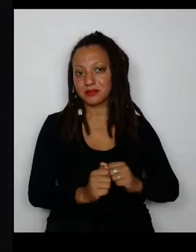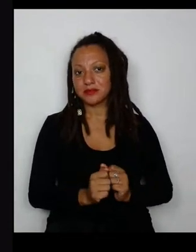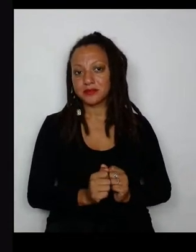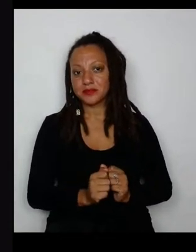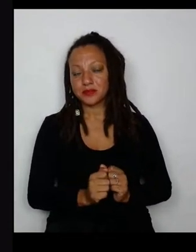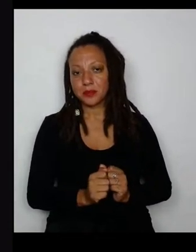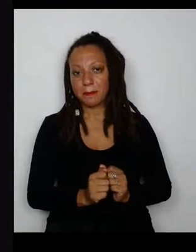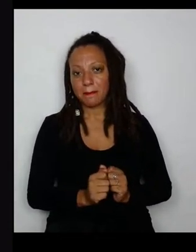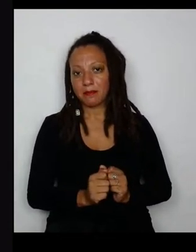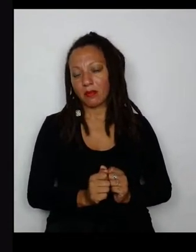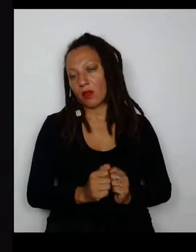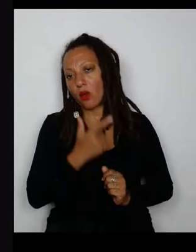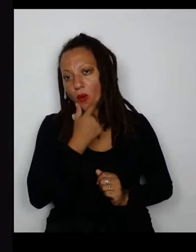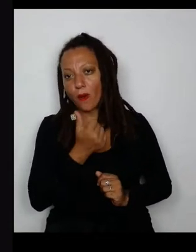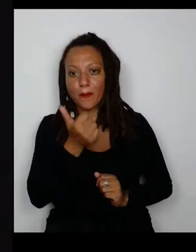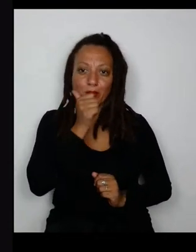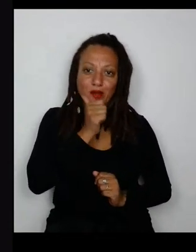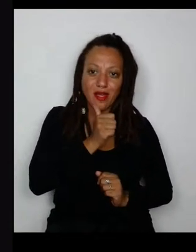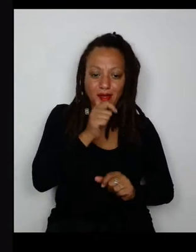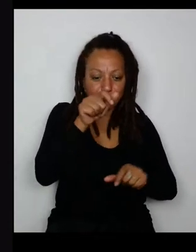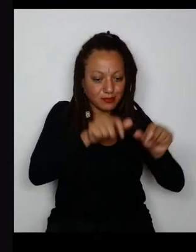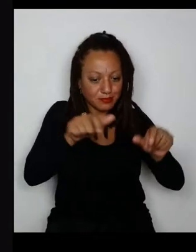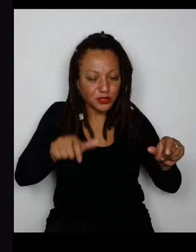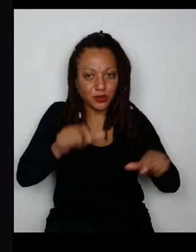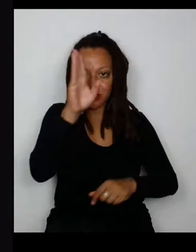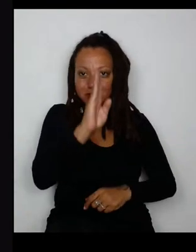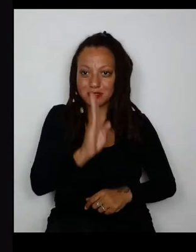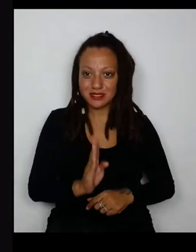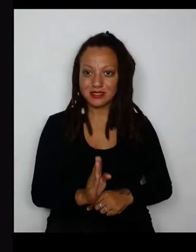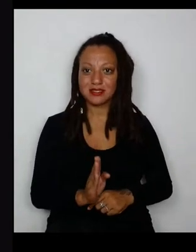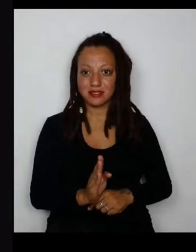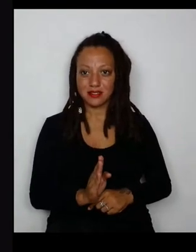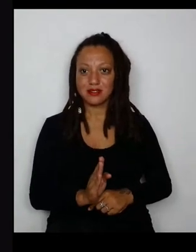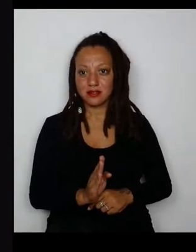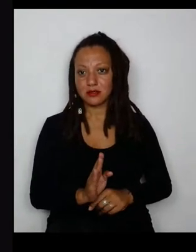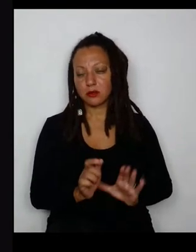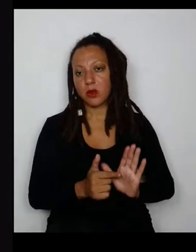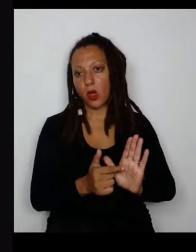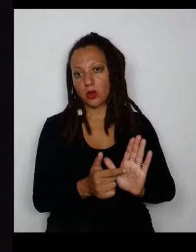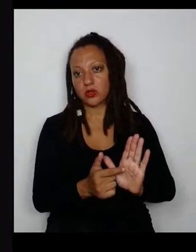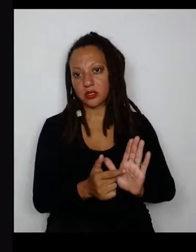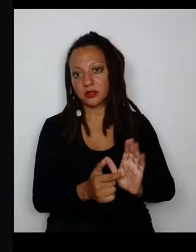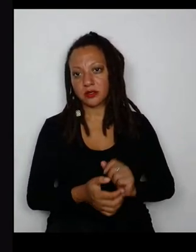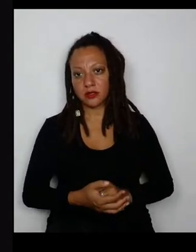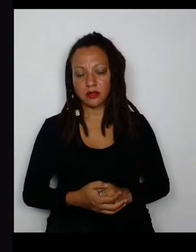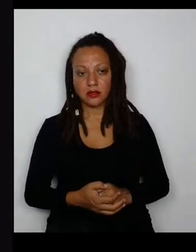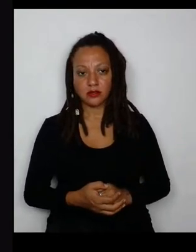man or women whoever they might be